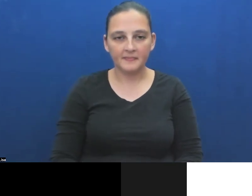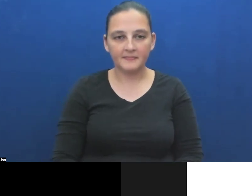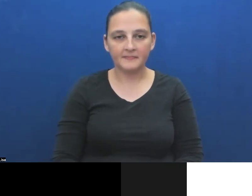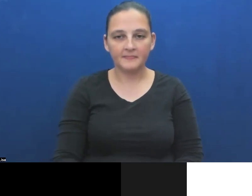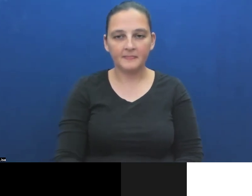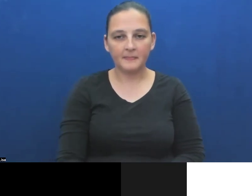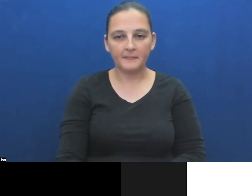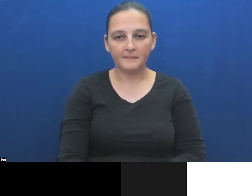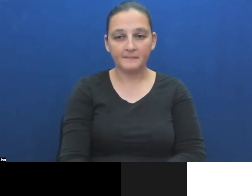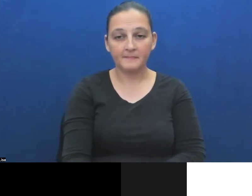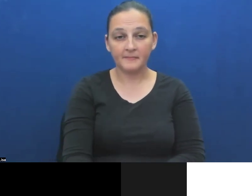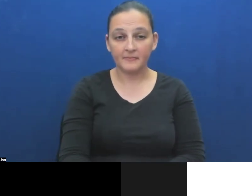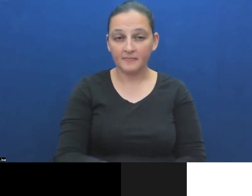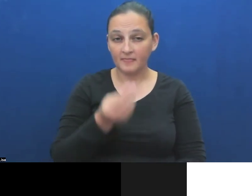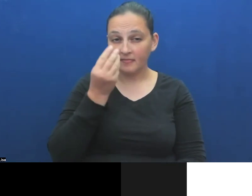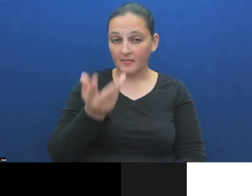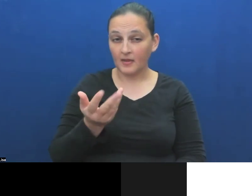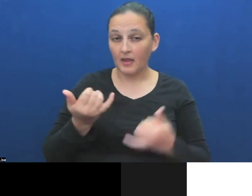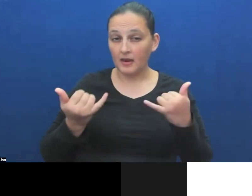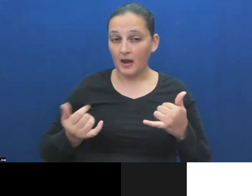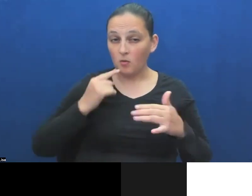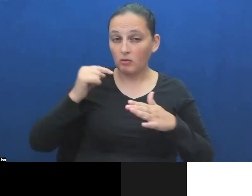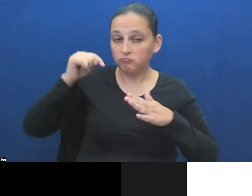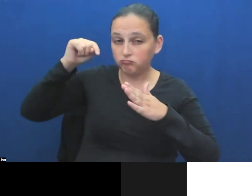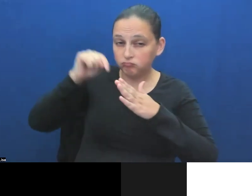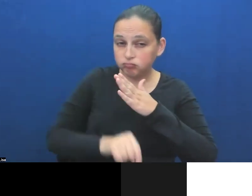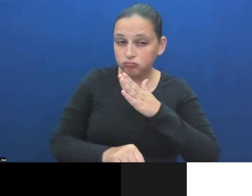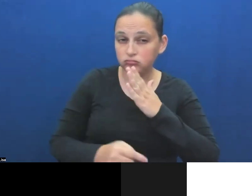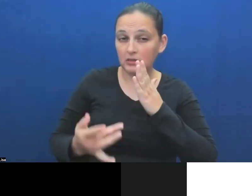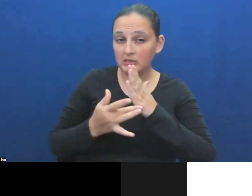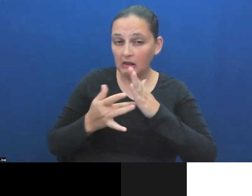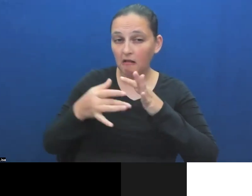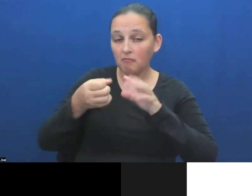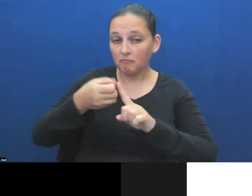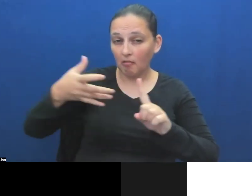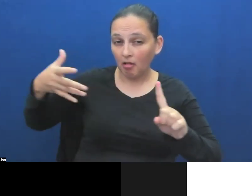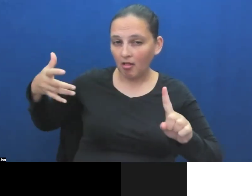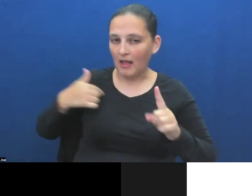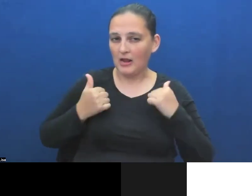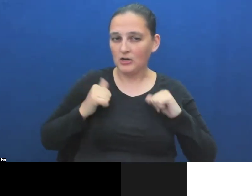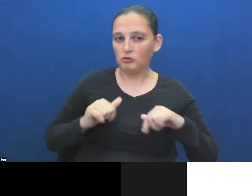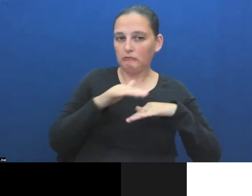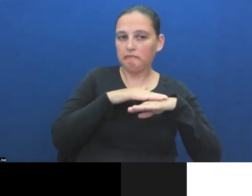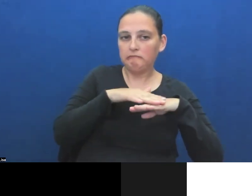This is going to get hyper technical now, and I try not to get this in the weeds.